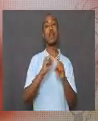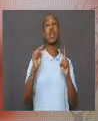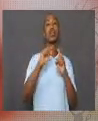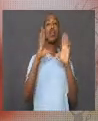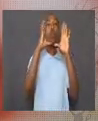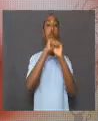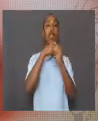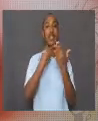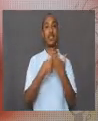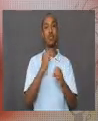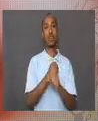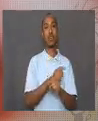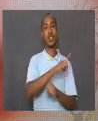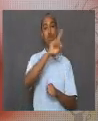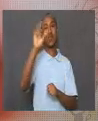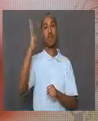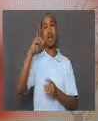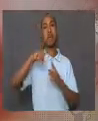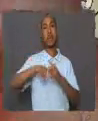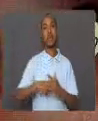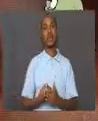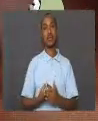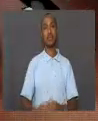task. You may begin.